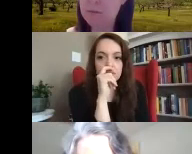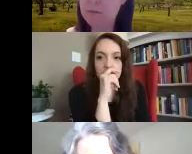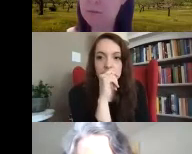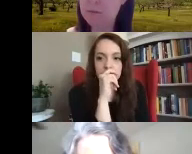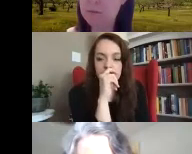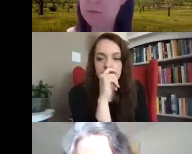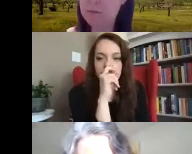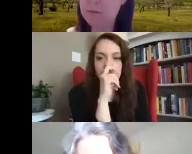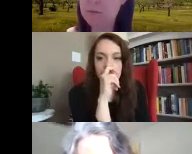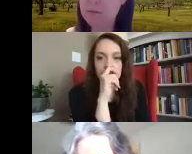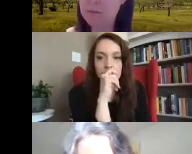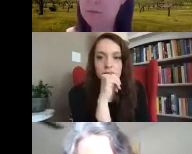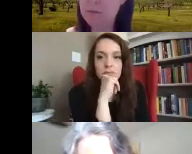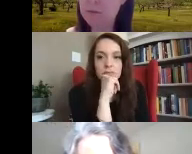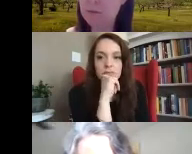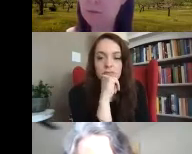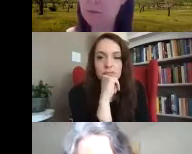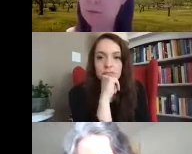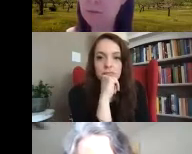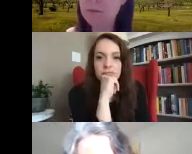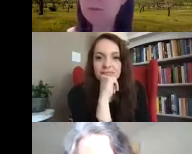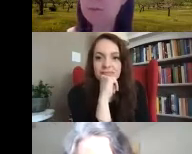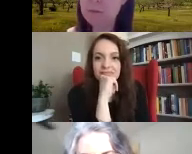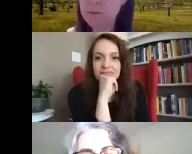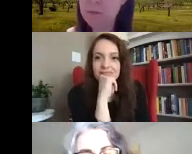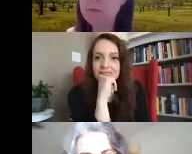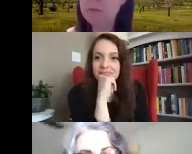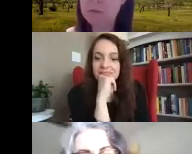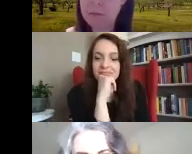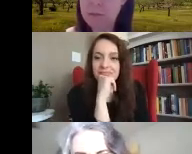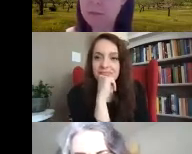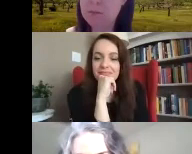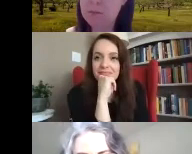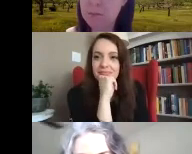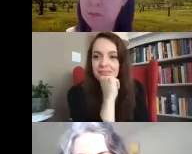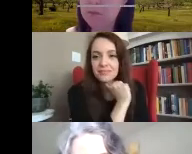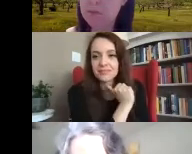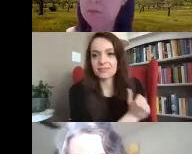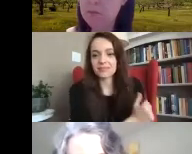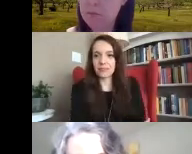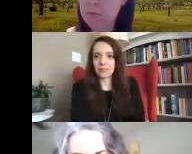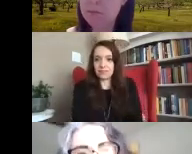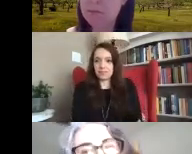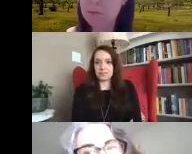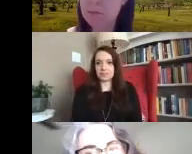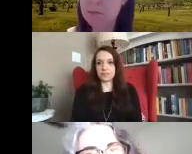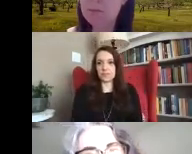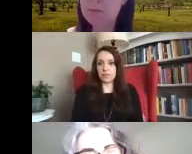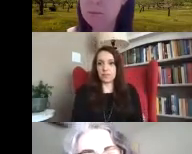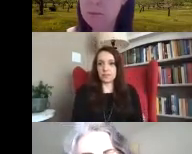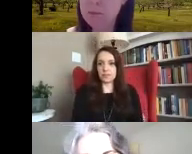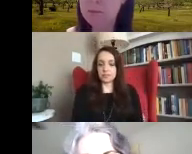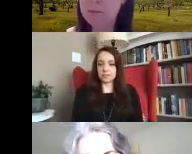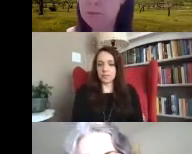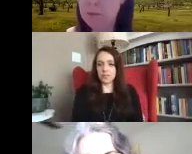And which is, I always tell her she has great hands, because she essentially saved the situation and